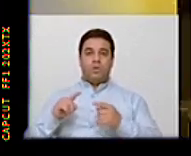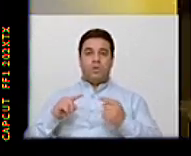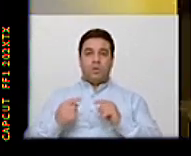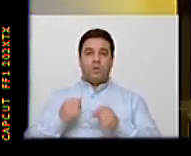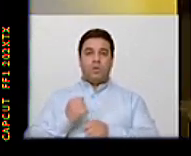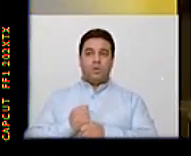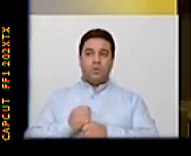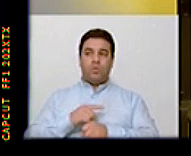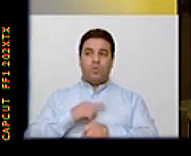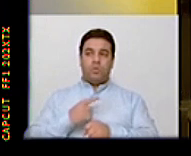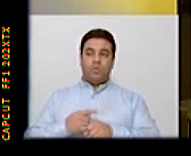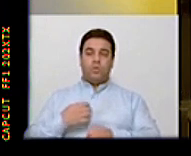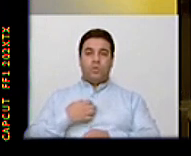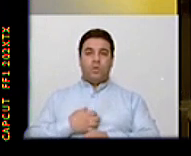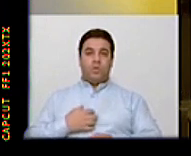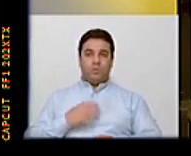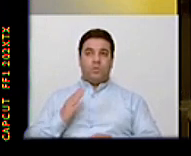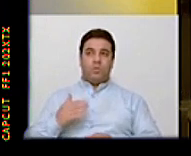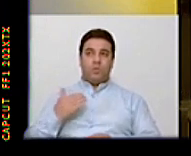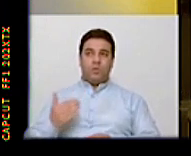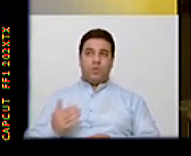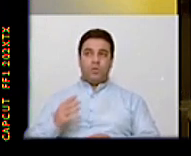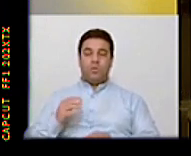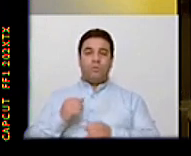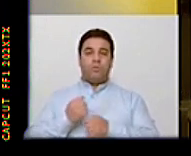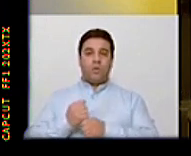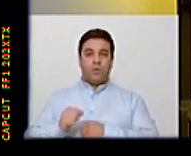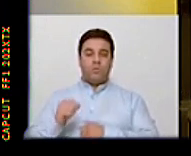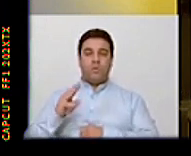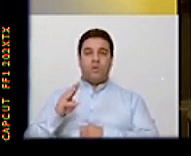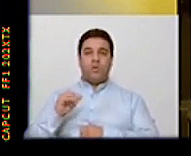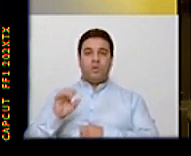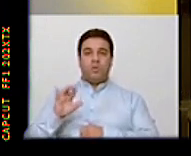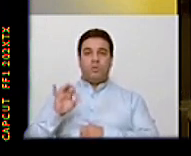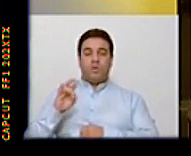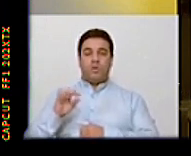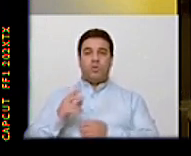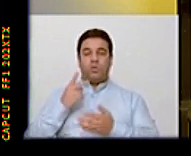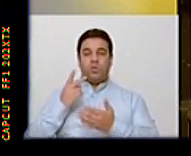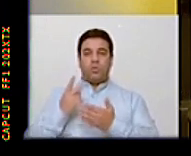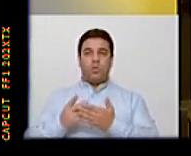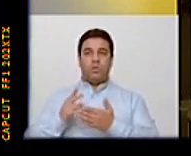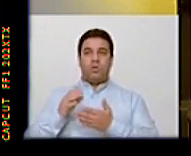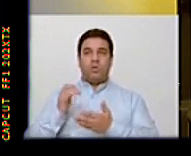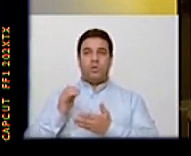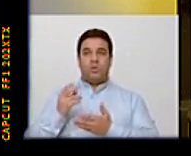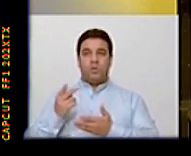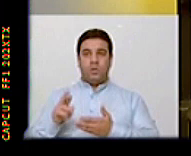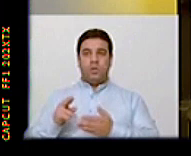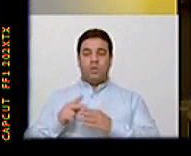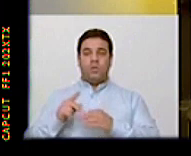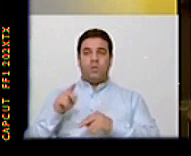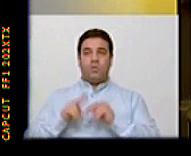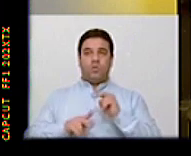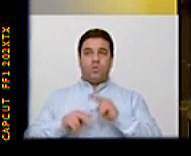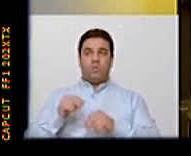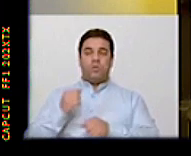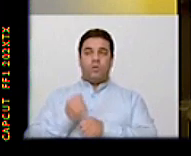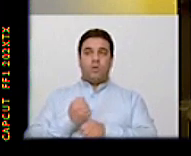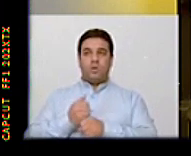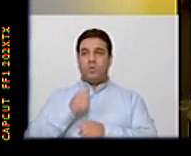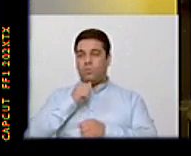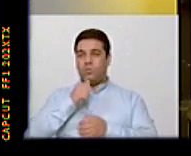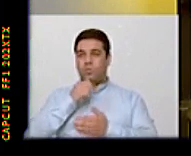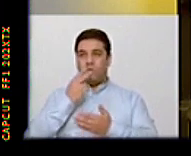etadigan kuch zarur bo'lar ekan. Majburiy tebranishlarni kuzatish uchun quyidagicha qurilma yasab ko'rishdi.